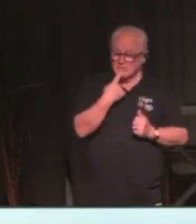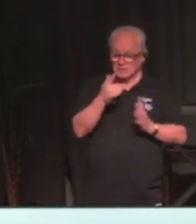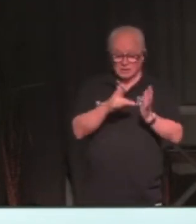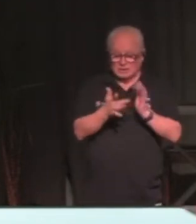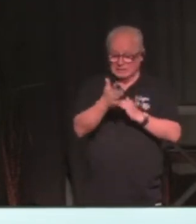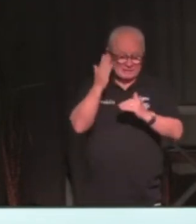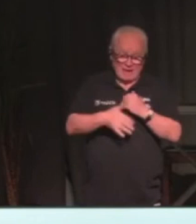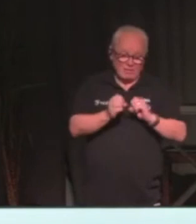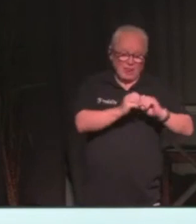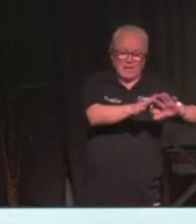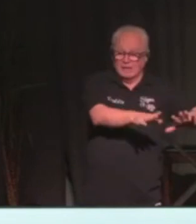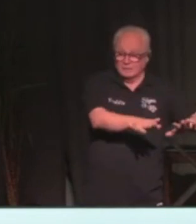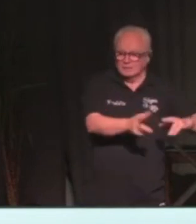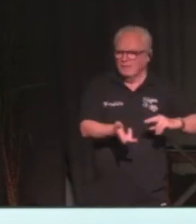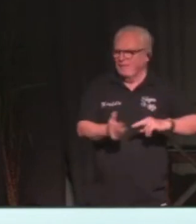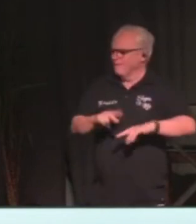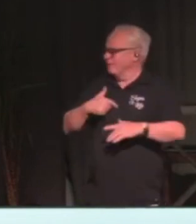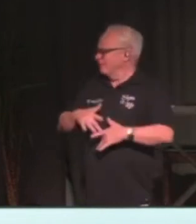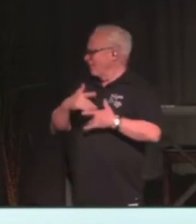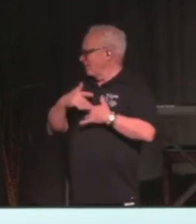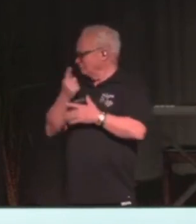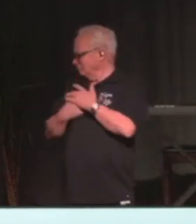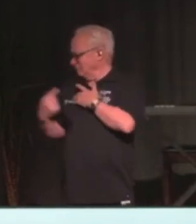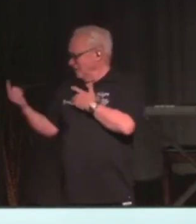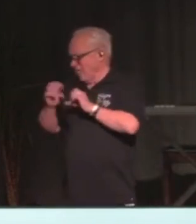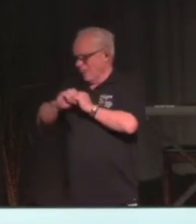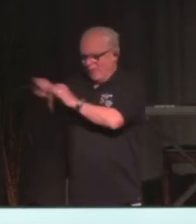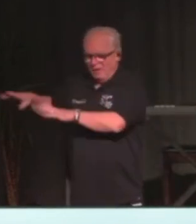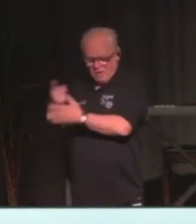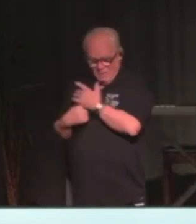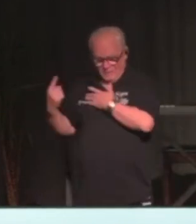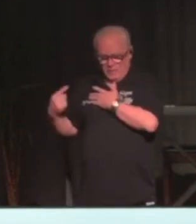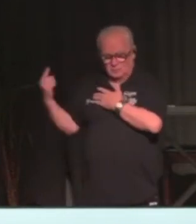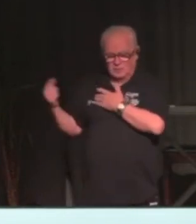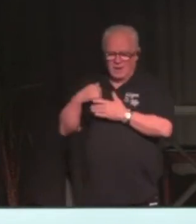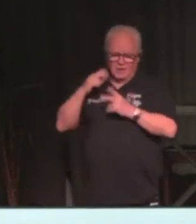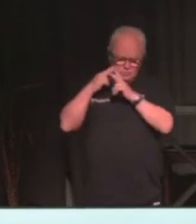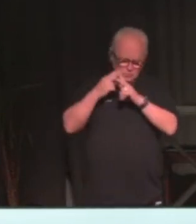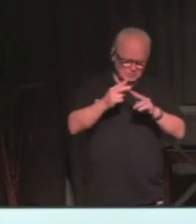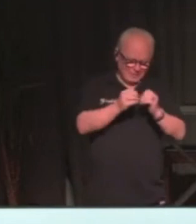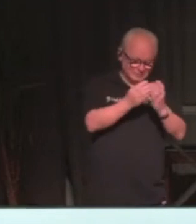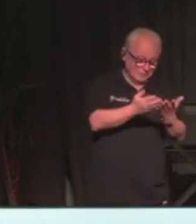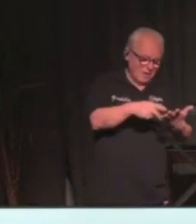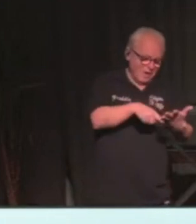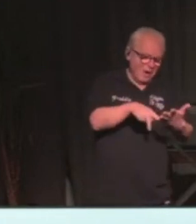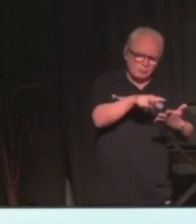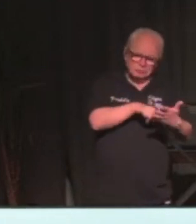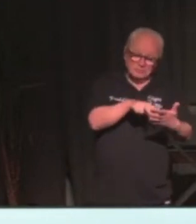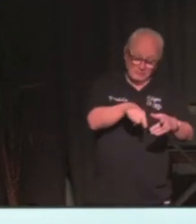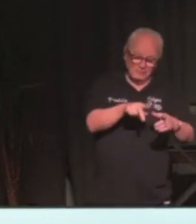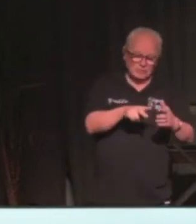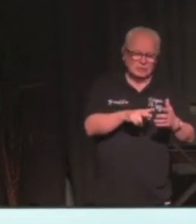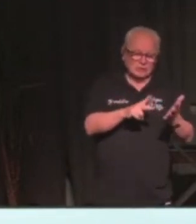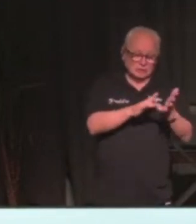you. If you have abandonment issues, as I have had, that wee verse ought to fix that for you.